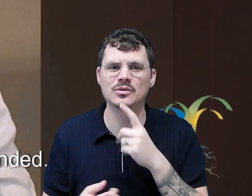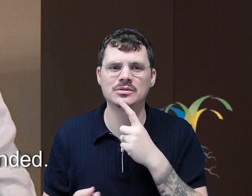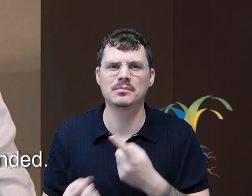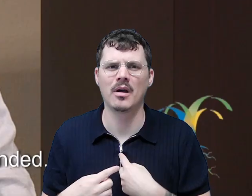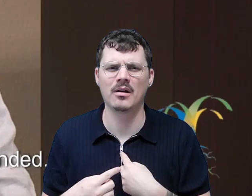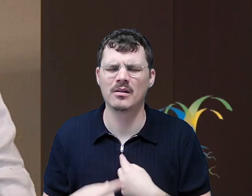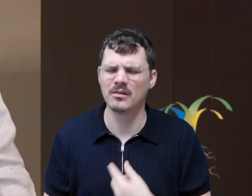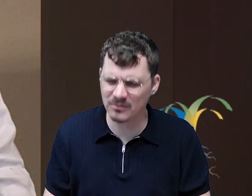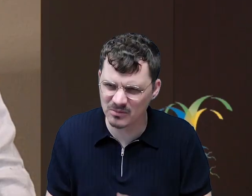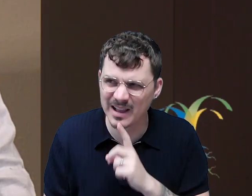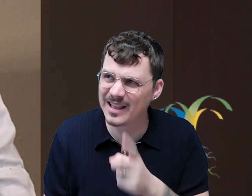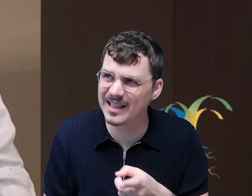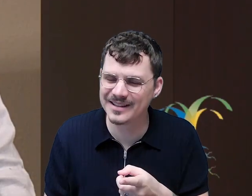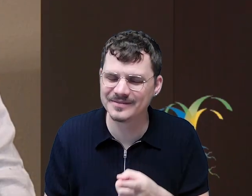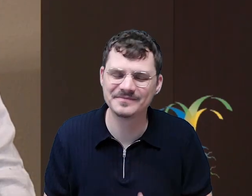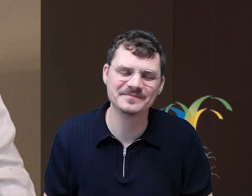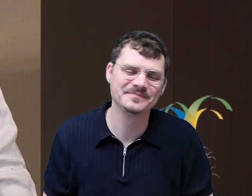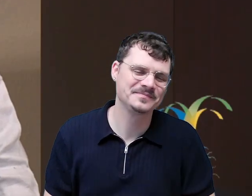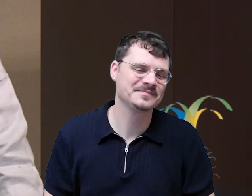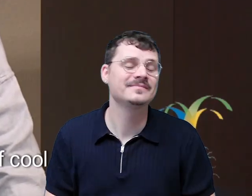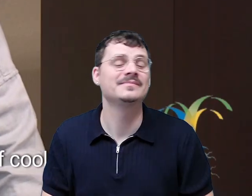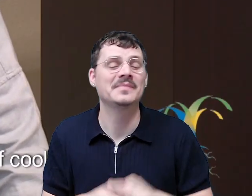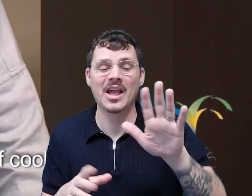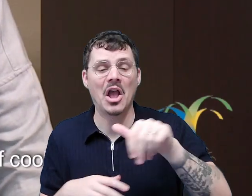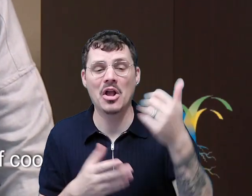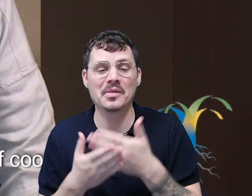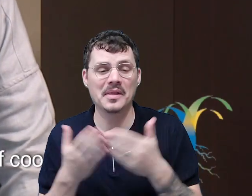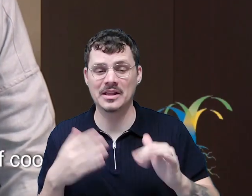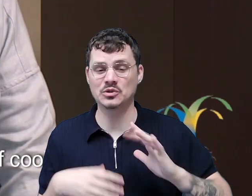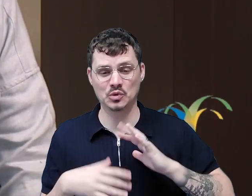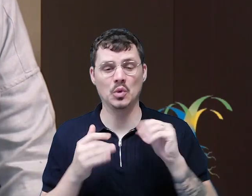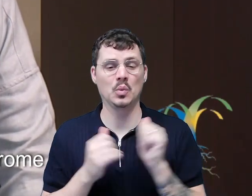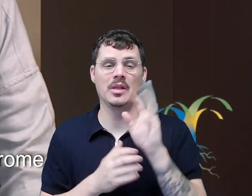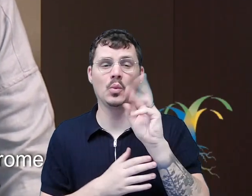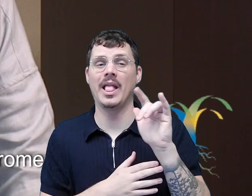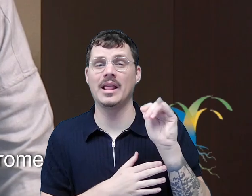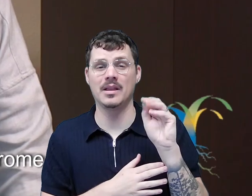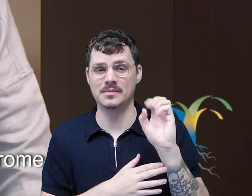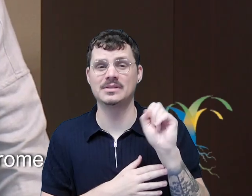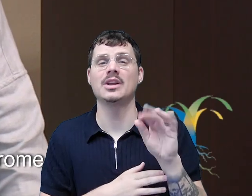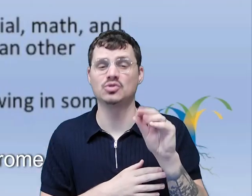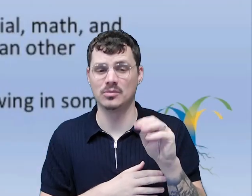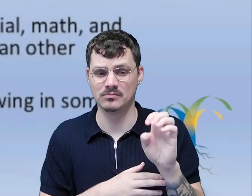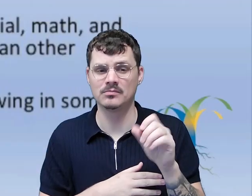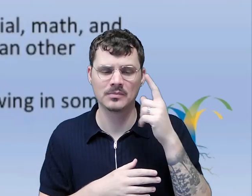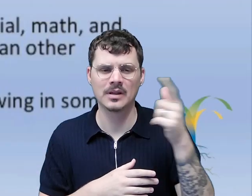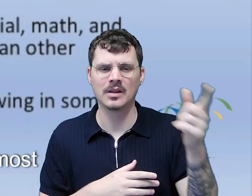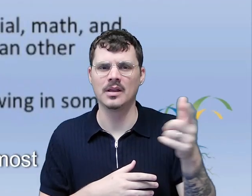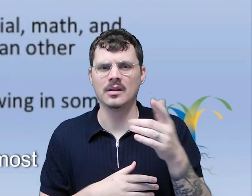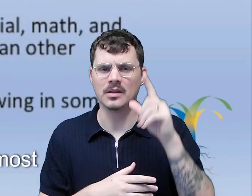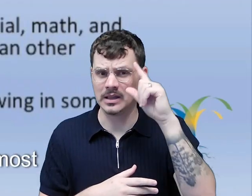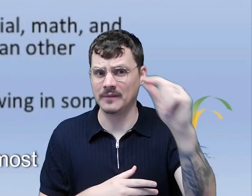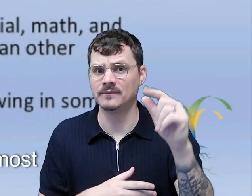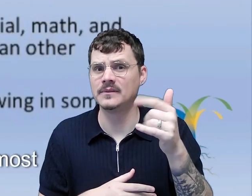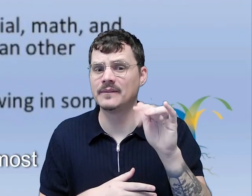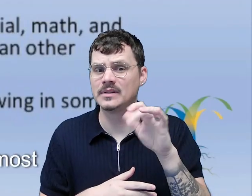never responded. Can you believe it? Well, the other thing that's kind of cool about people with Williams syndrome is that